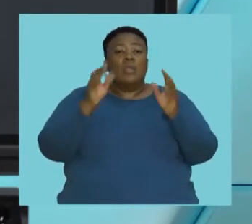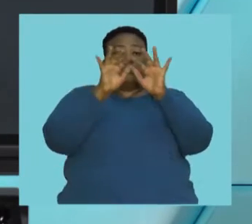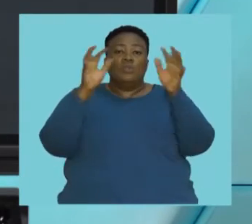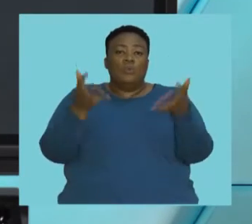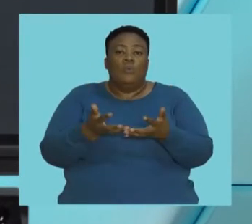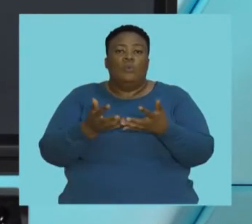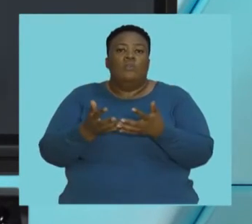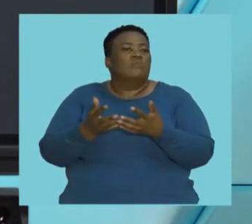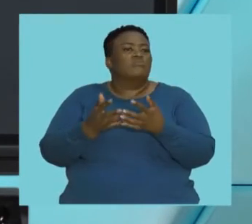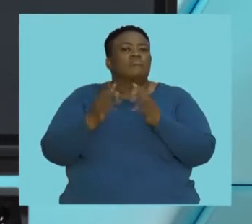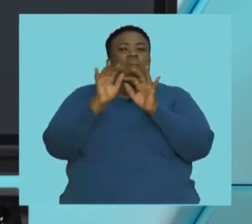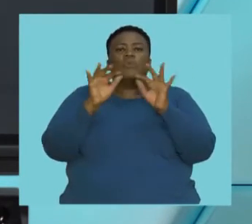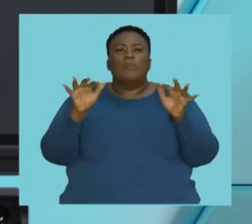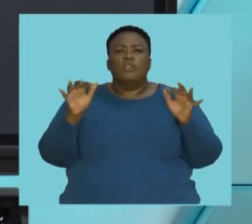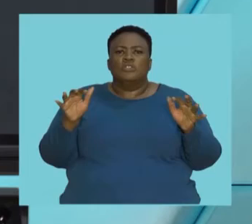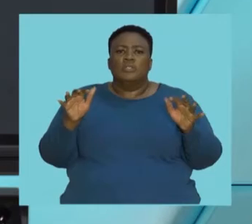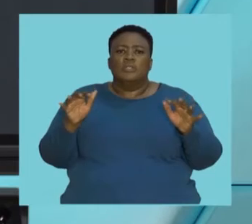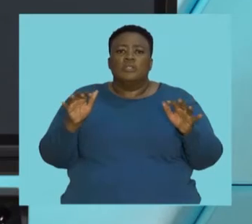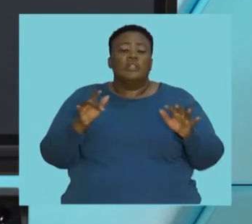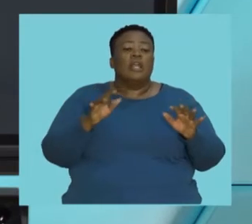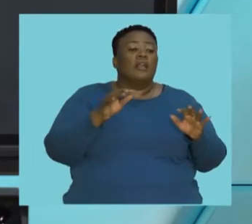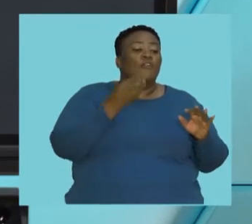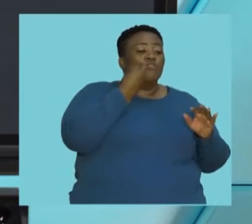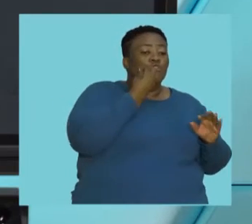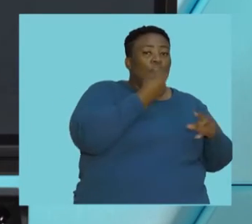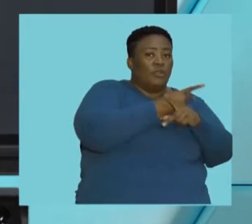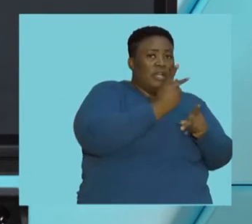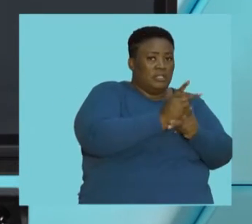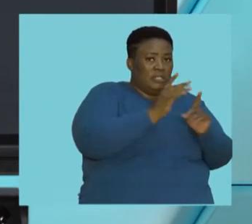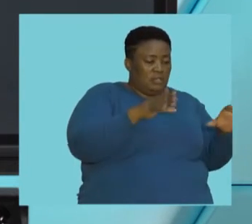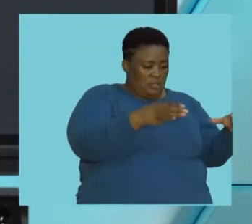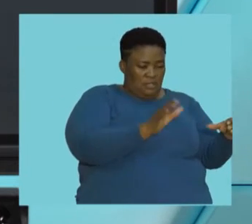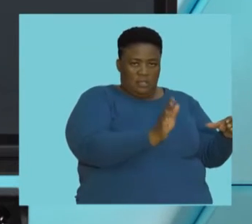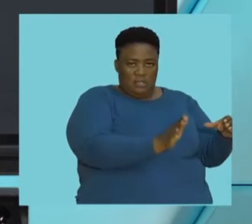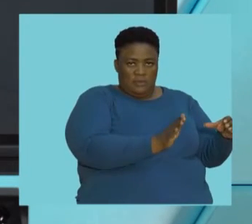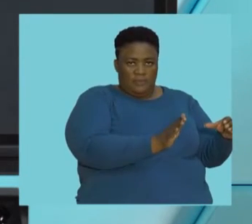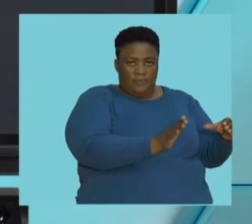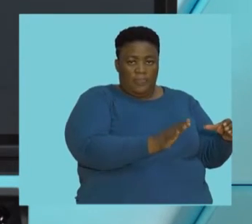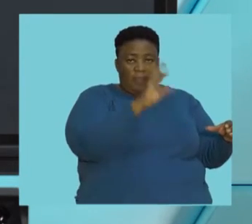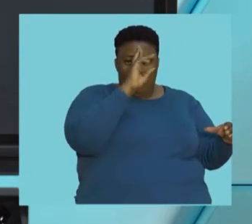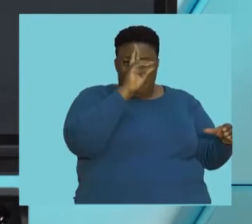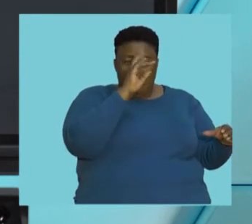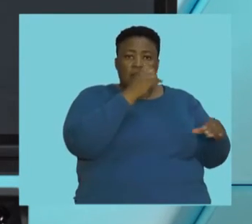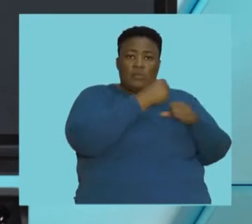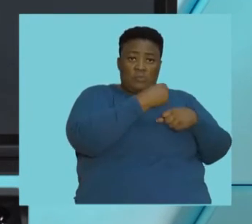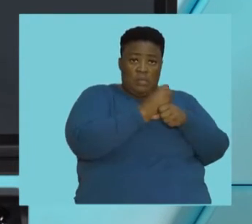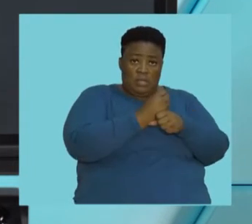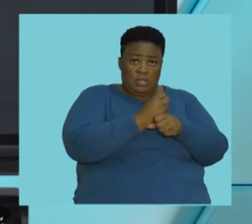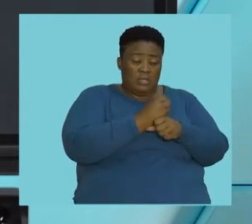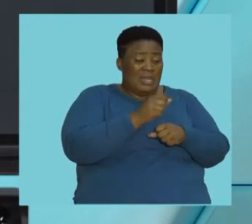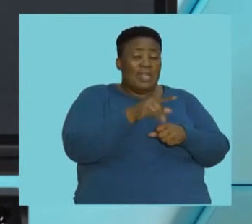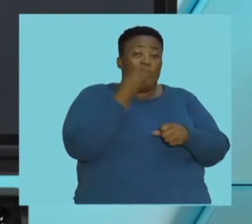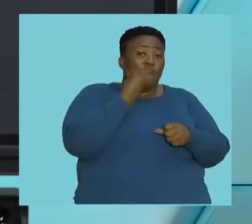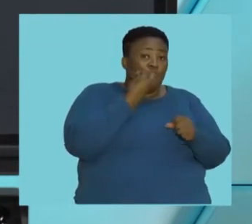population. And I think if we consider that food production is just one aspect, we've got to remember that making that